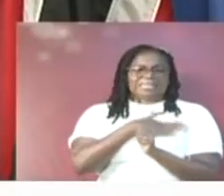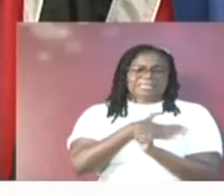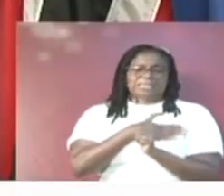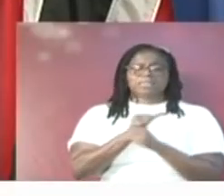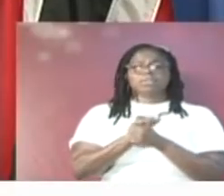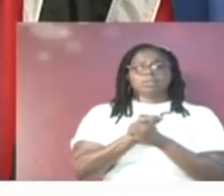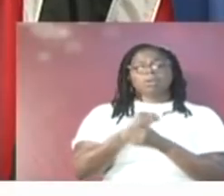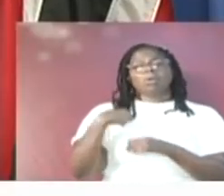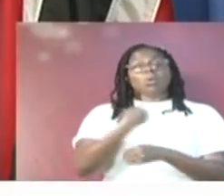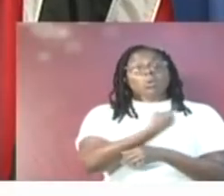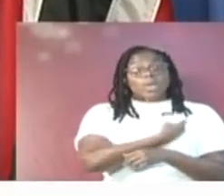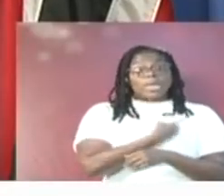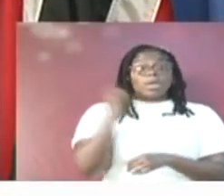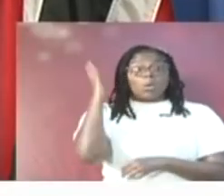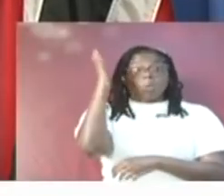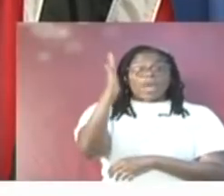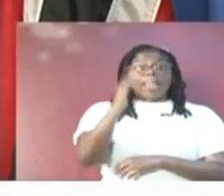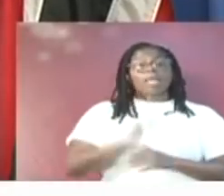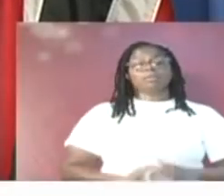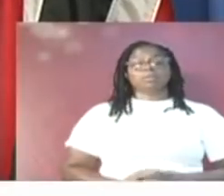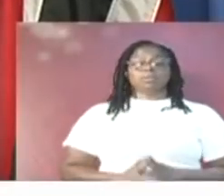will